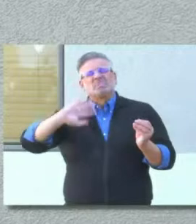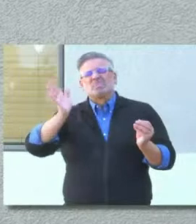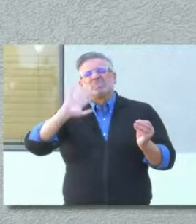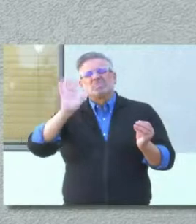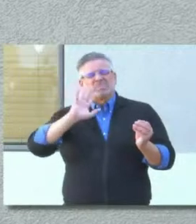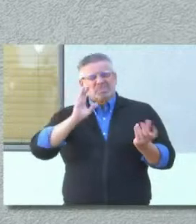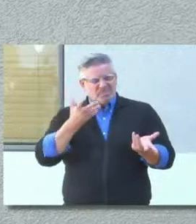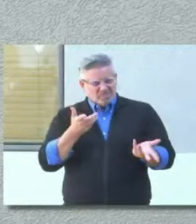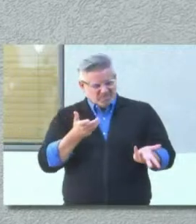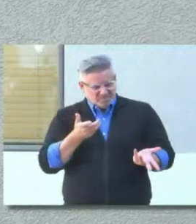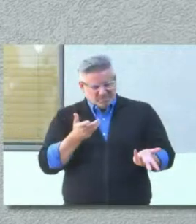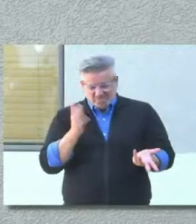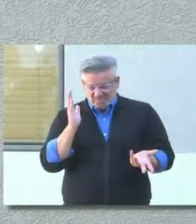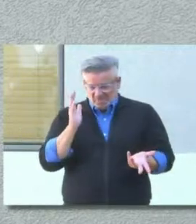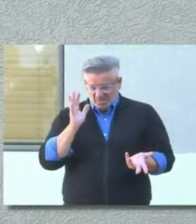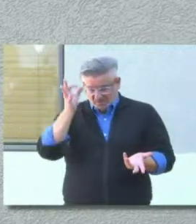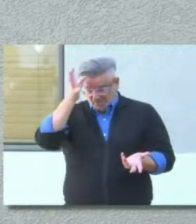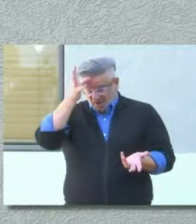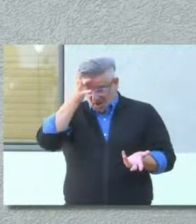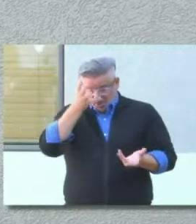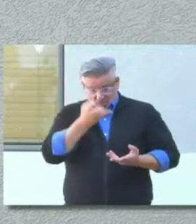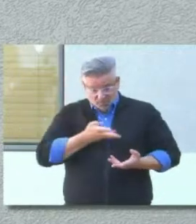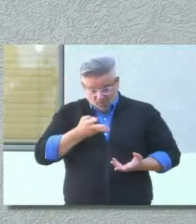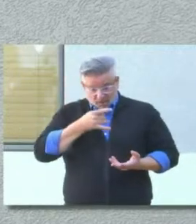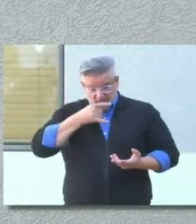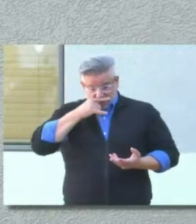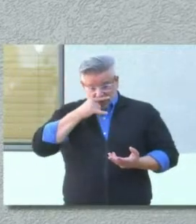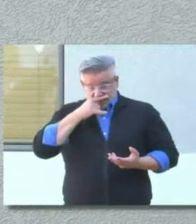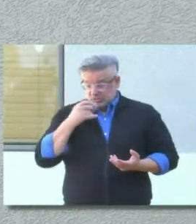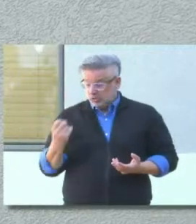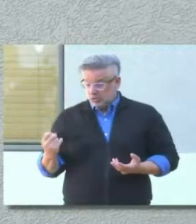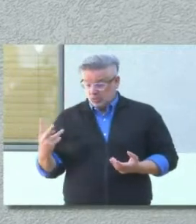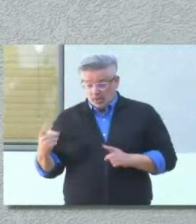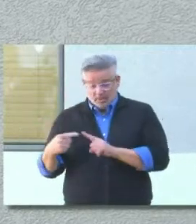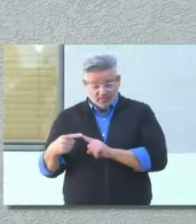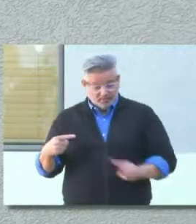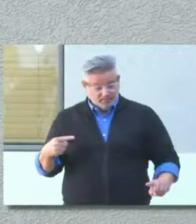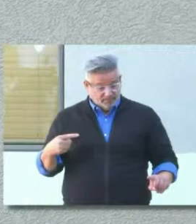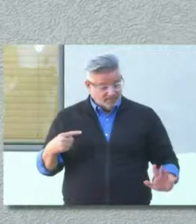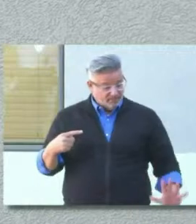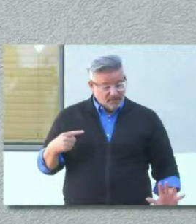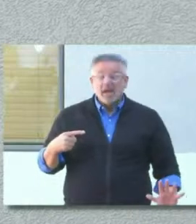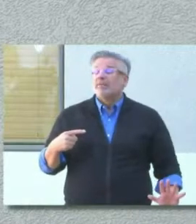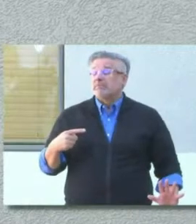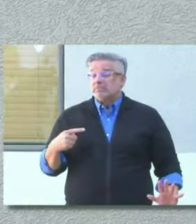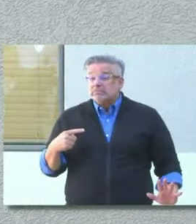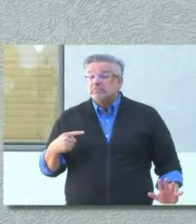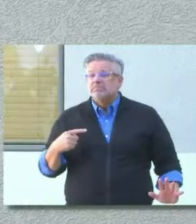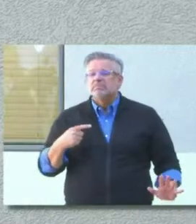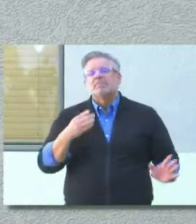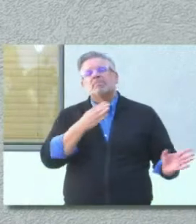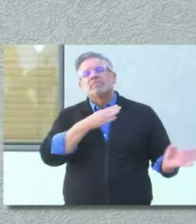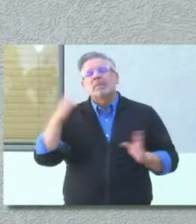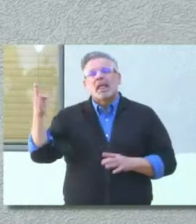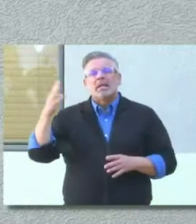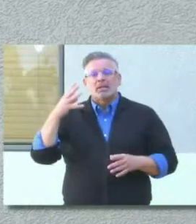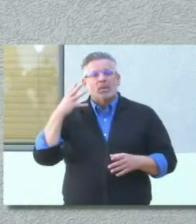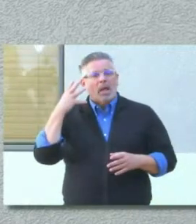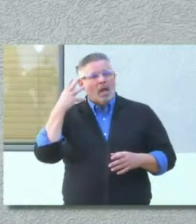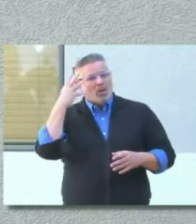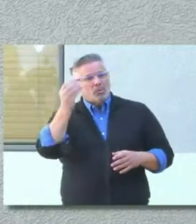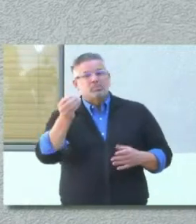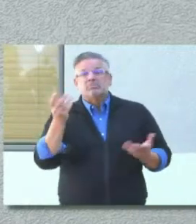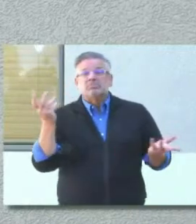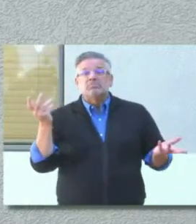more opportunities I'll have as a father of 4, oldest being 12, youngest at 5. And we were planning to go out there.